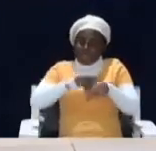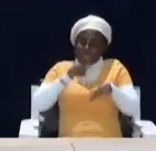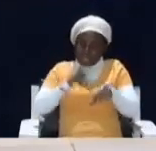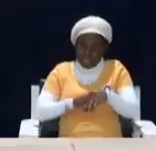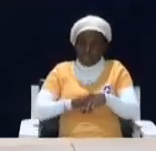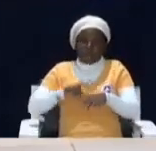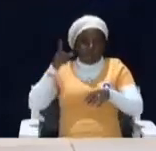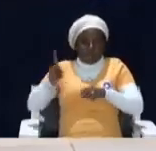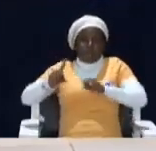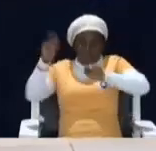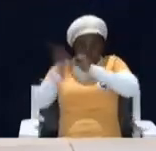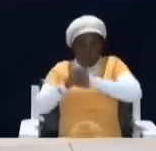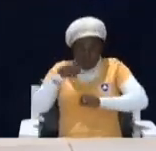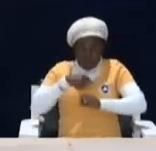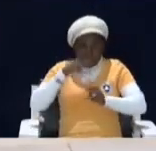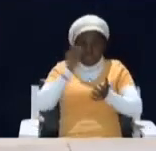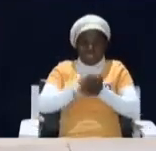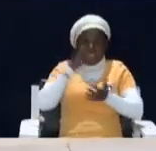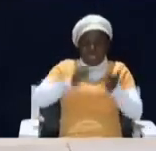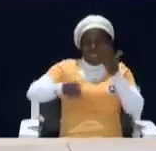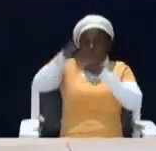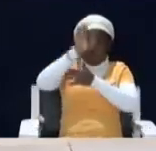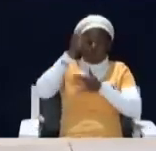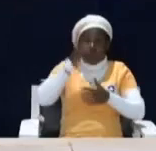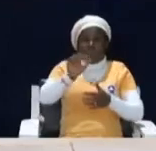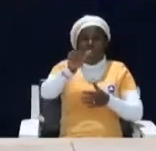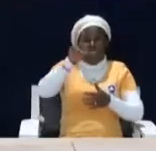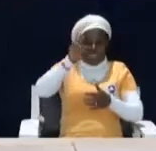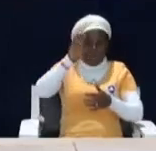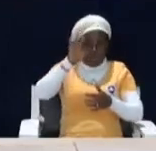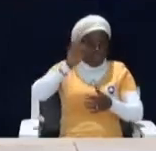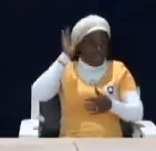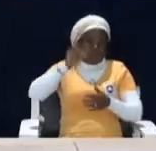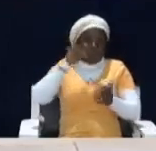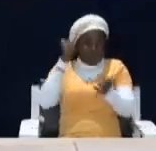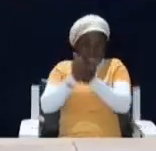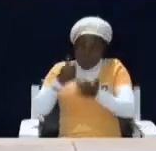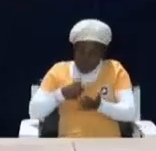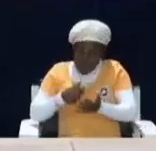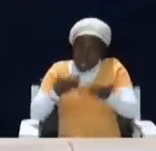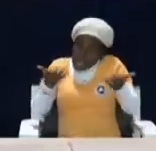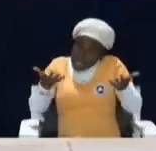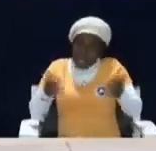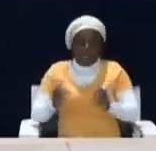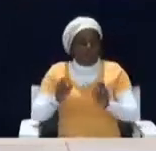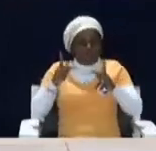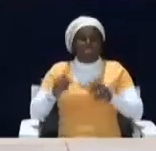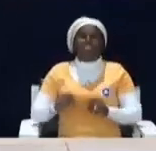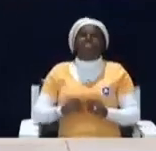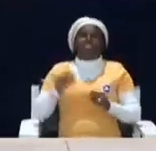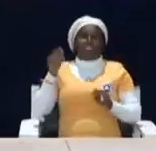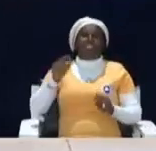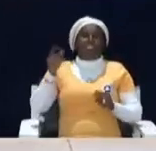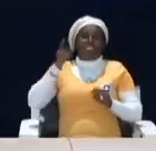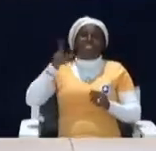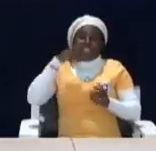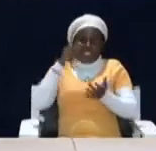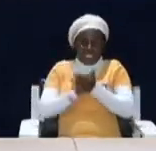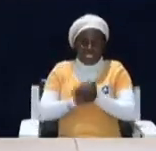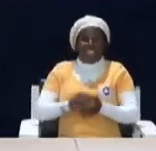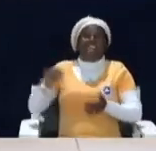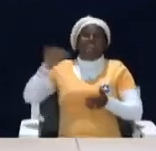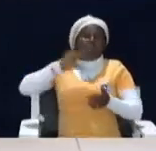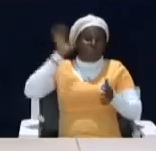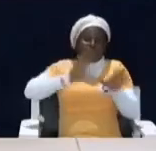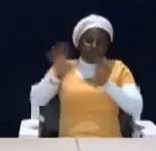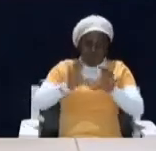me, the God of Adeboye will not be able to help me. I am going to do Thanksgiving. There's a community Thanksgiving we